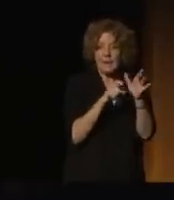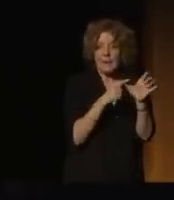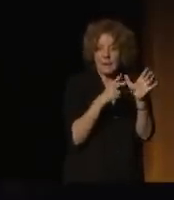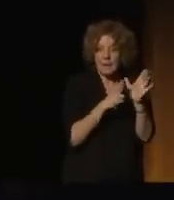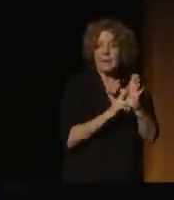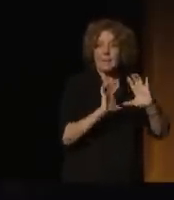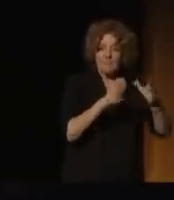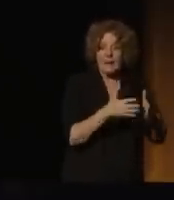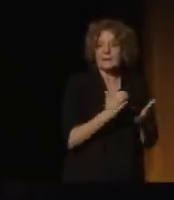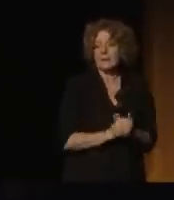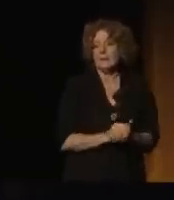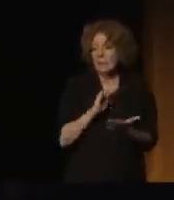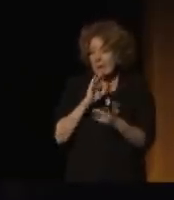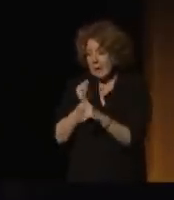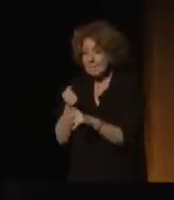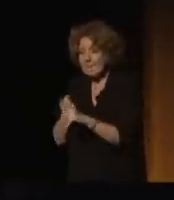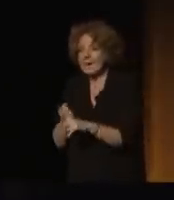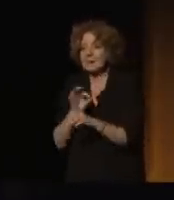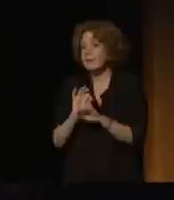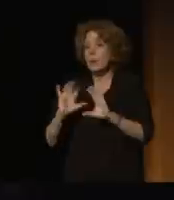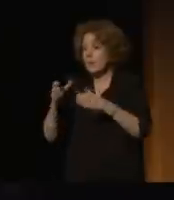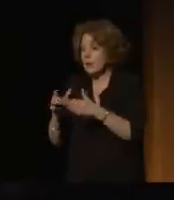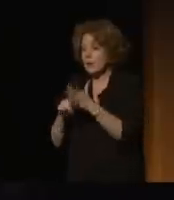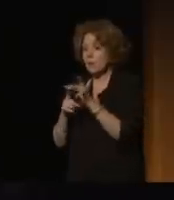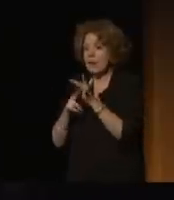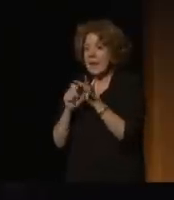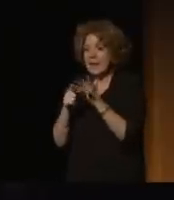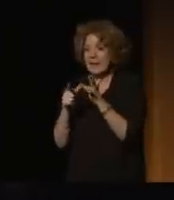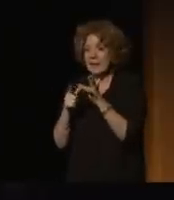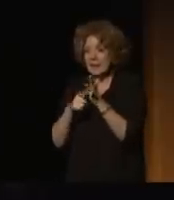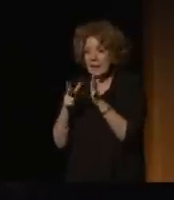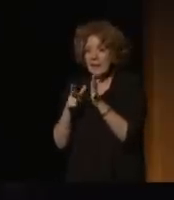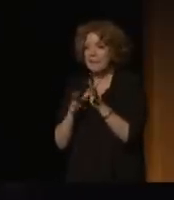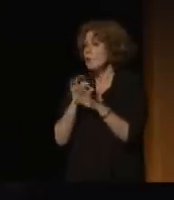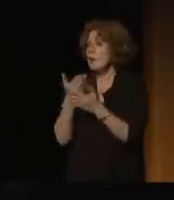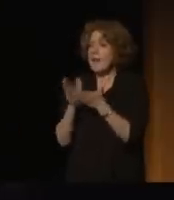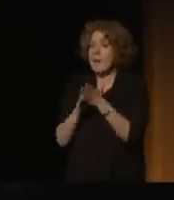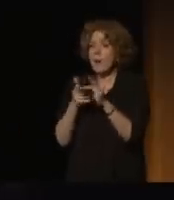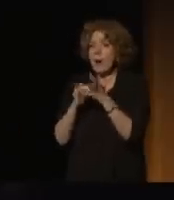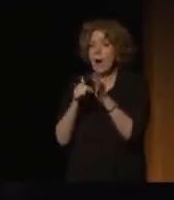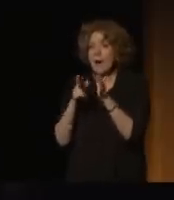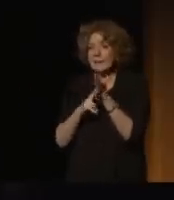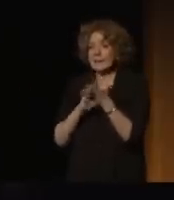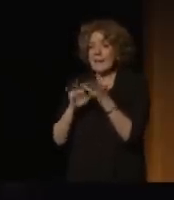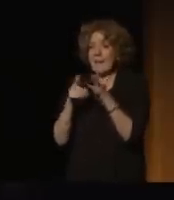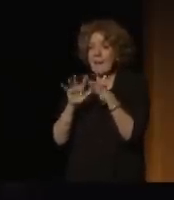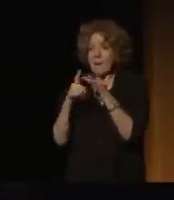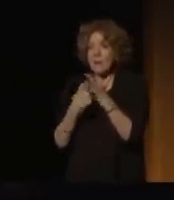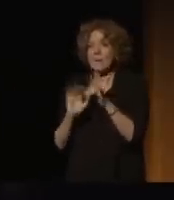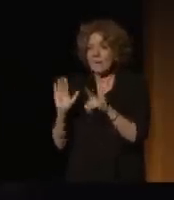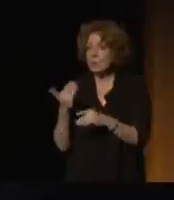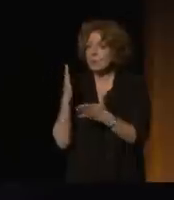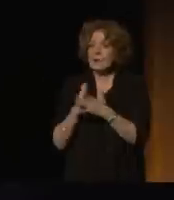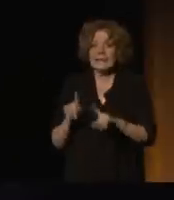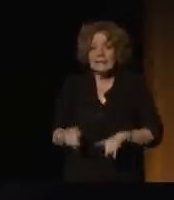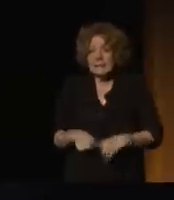infected it in a way that it's not the party of Lincoln anymore. It's not Dwight Eisenhower's Republican Party anymore. It's a very different